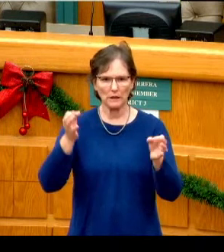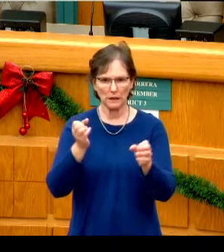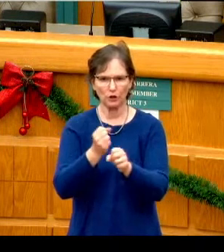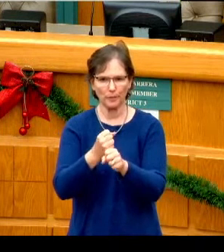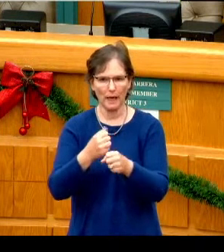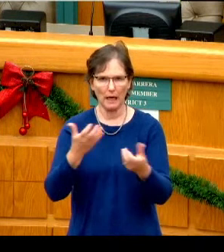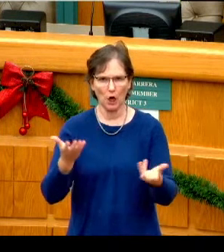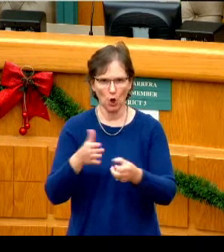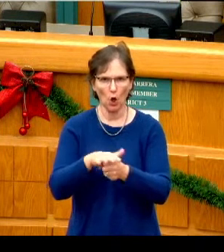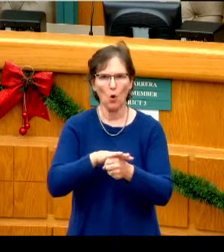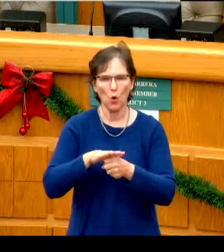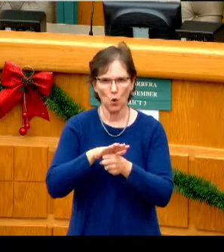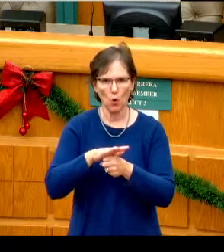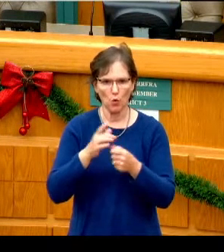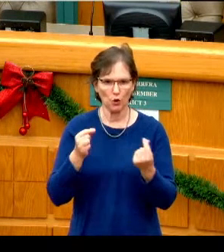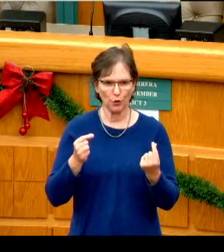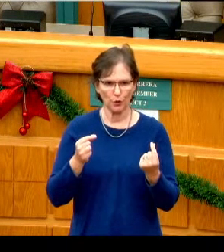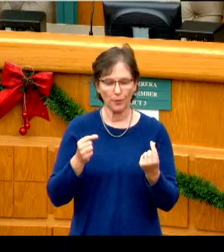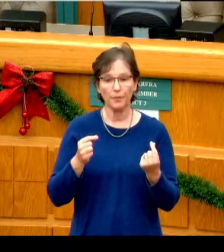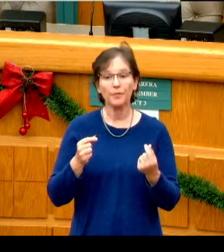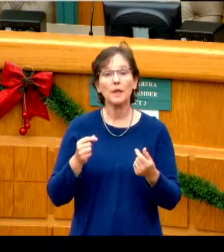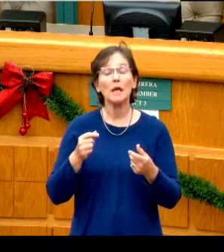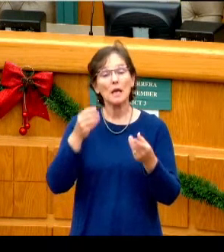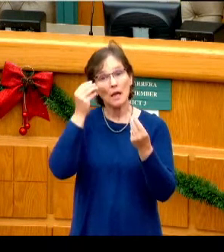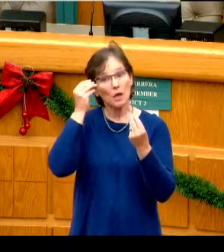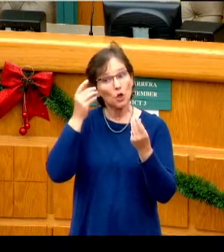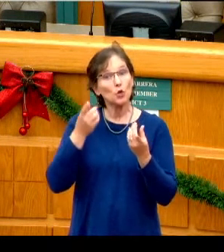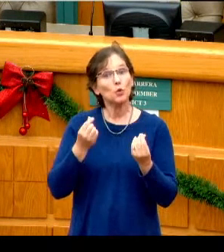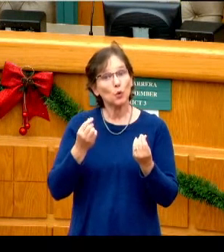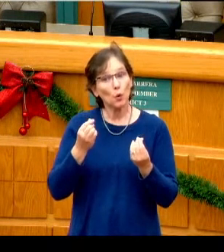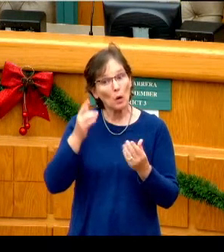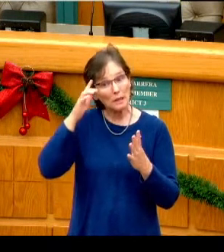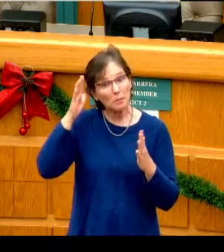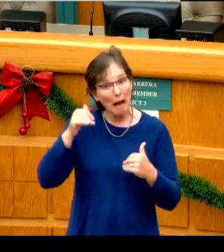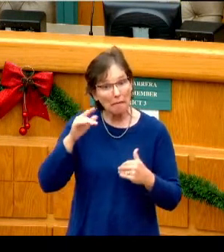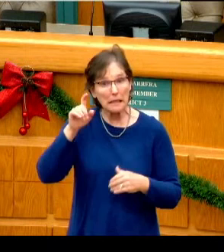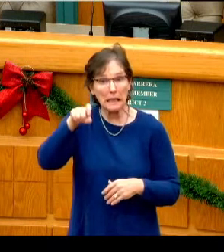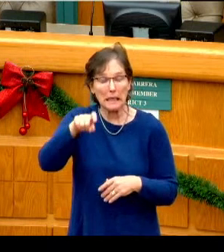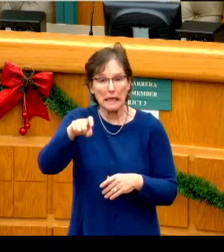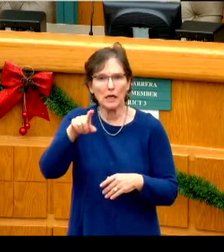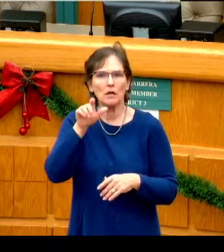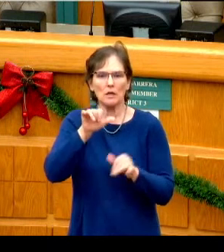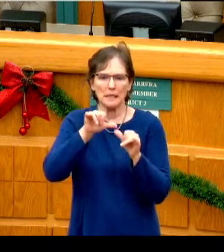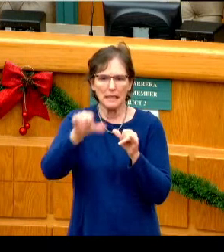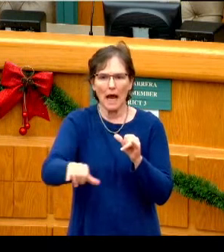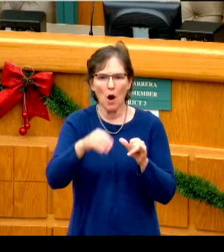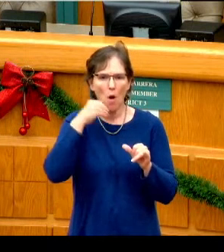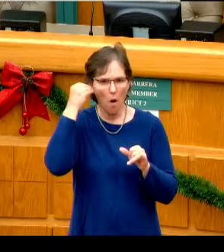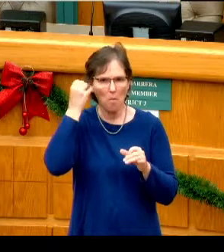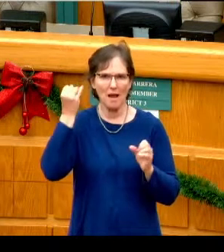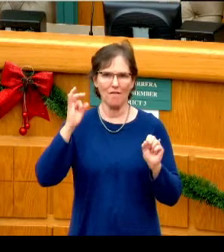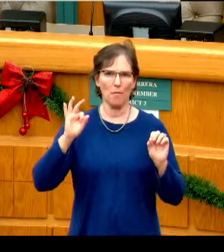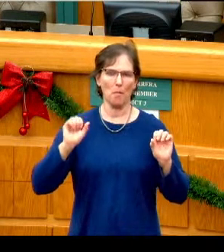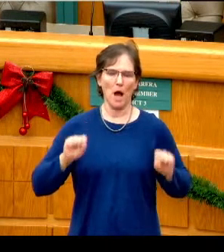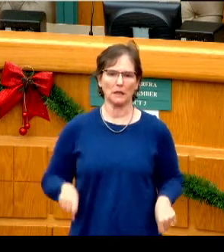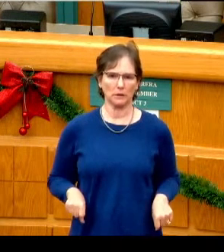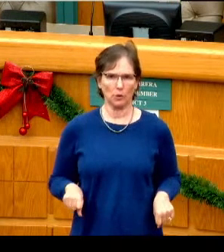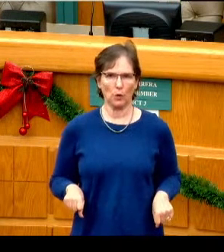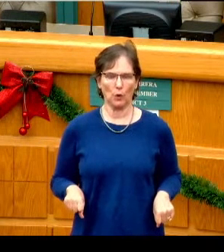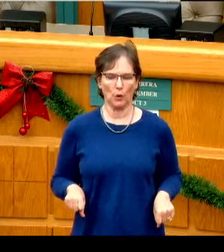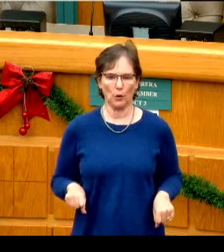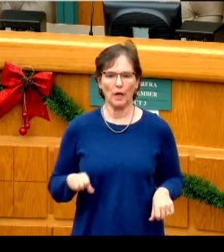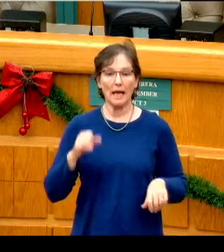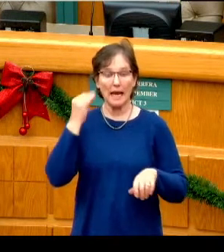to stay at home if you can. Face coverings and social distancing are still mandated. Isolate when you're exposed